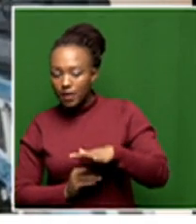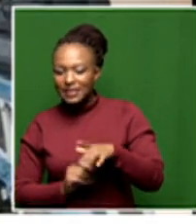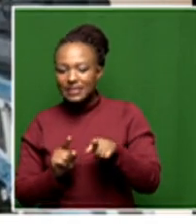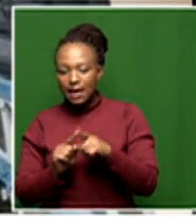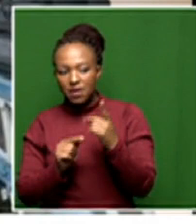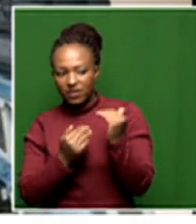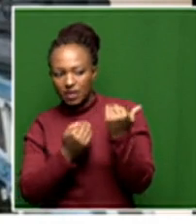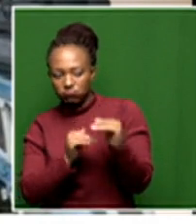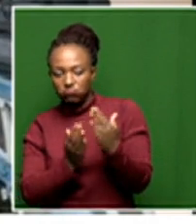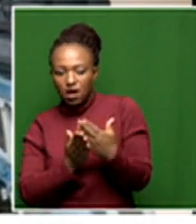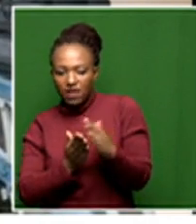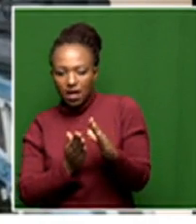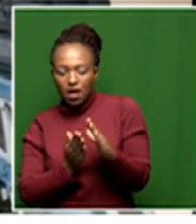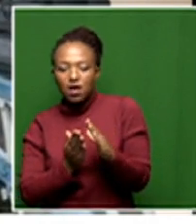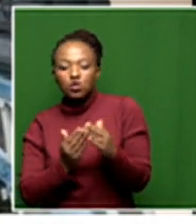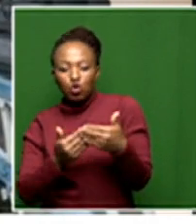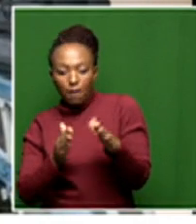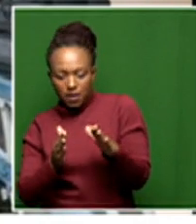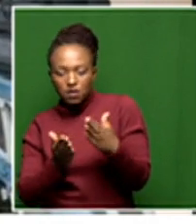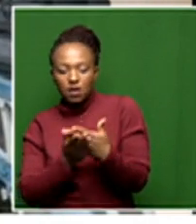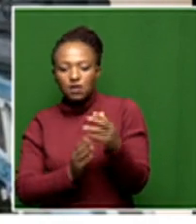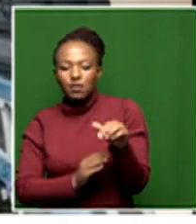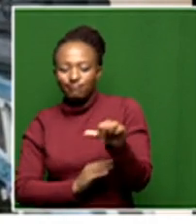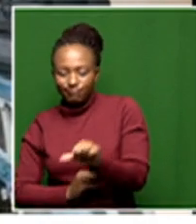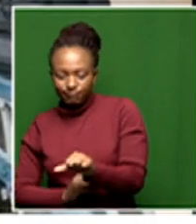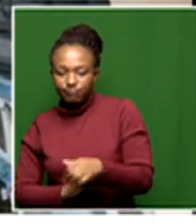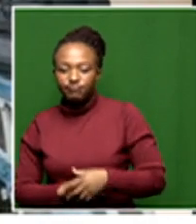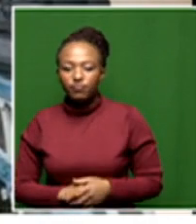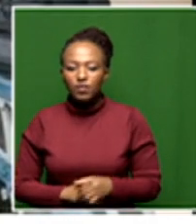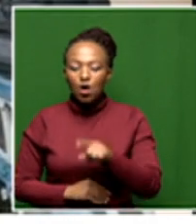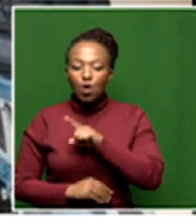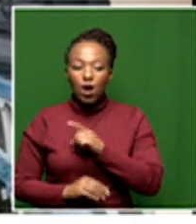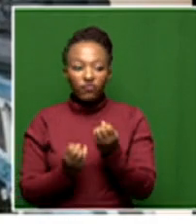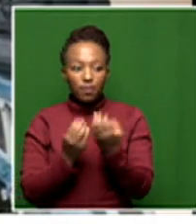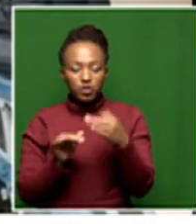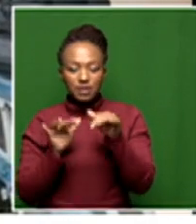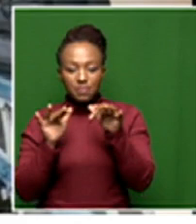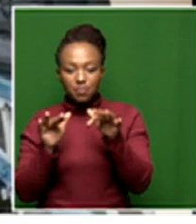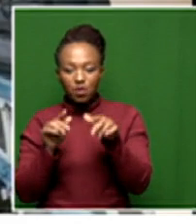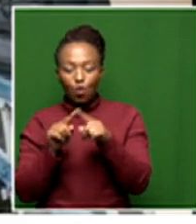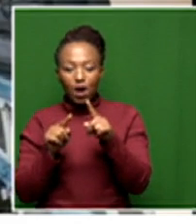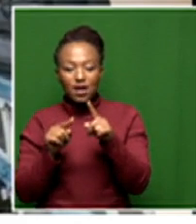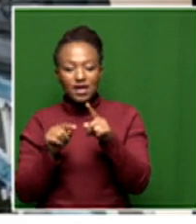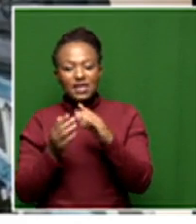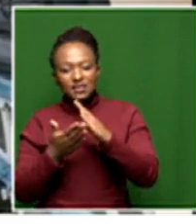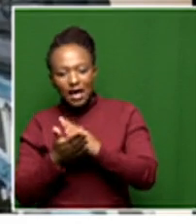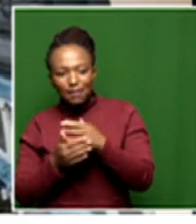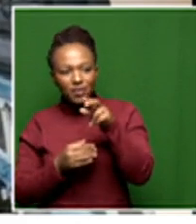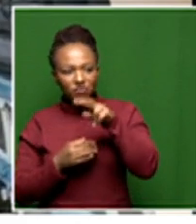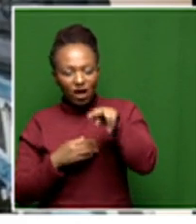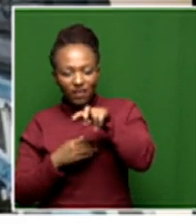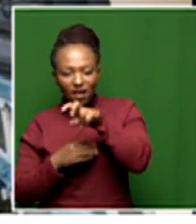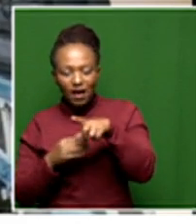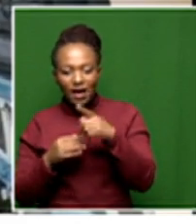are relaxed for them to return. And then, you know, I think that for most people, even seasoned travelers, you know, the experience